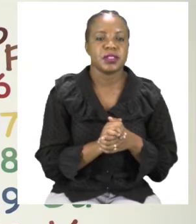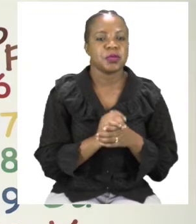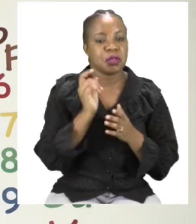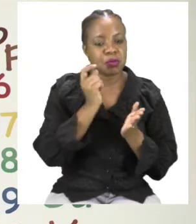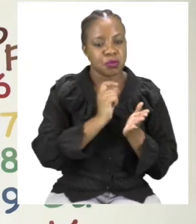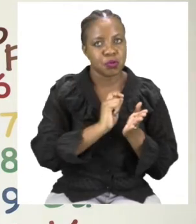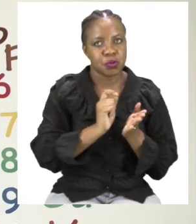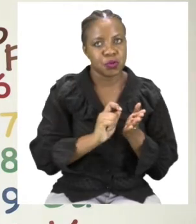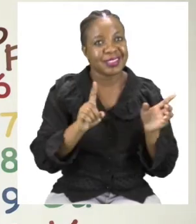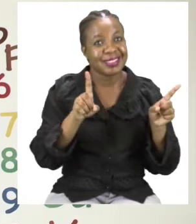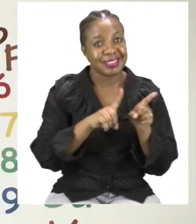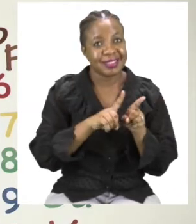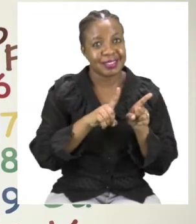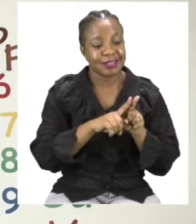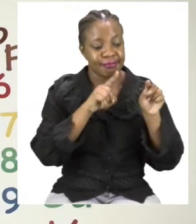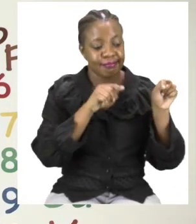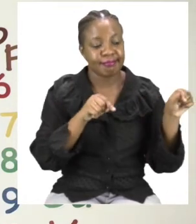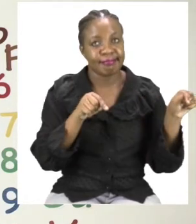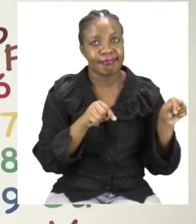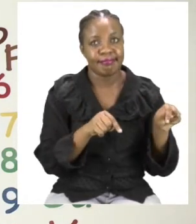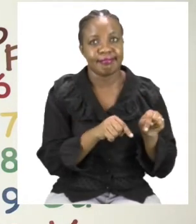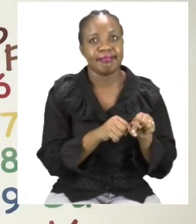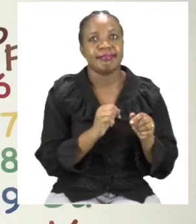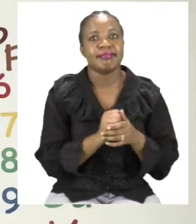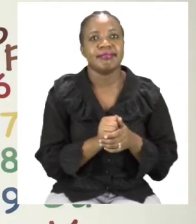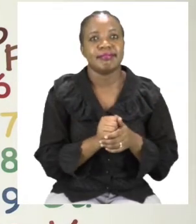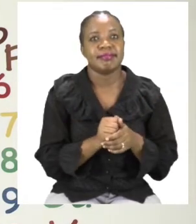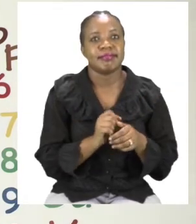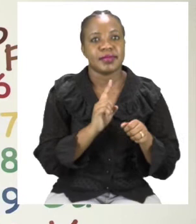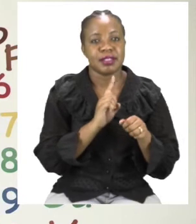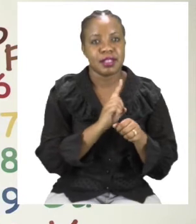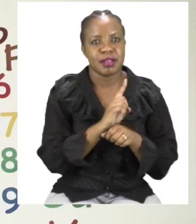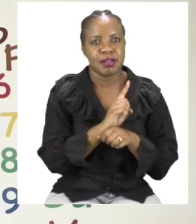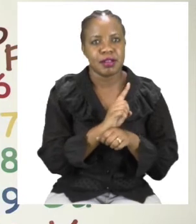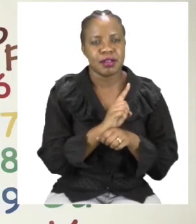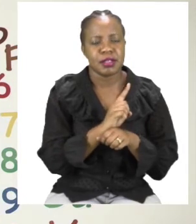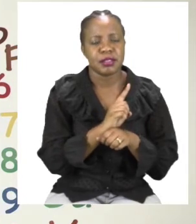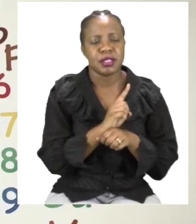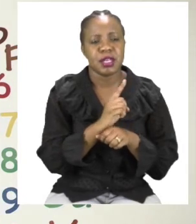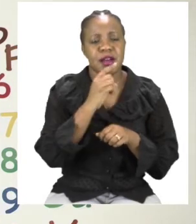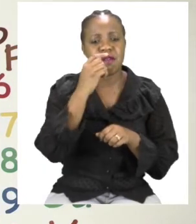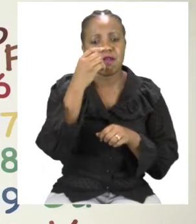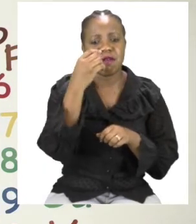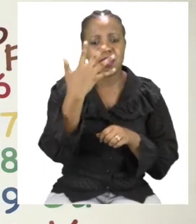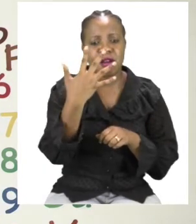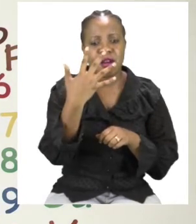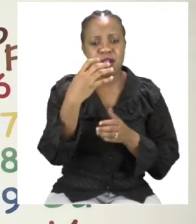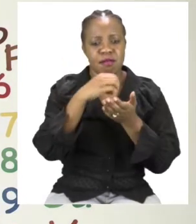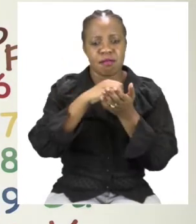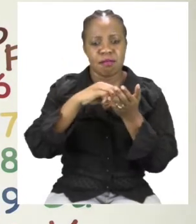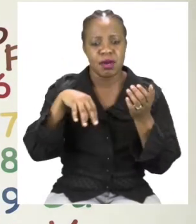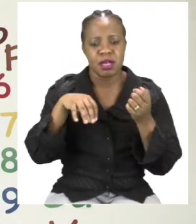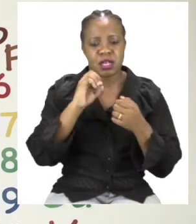So we say, first of all, 5 minus 0. Now, if we